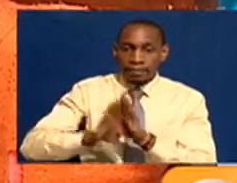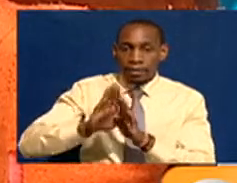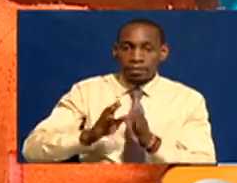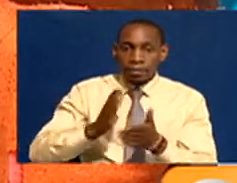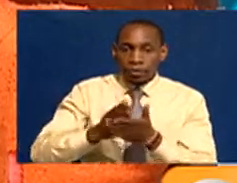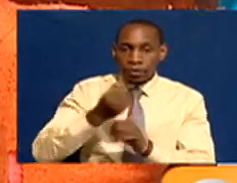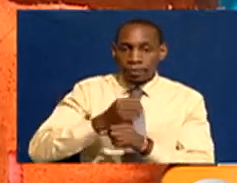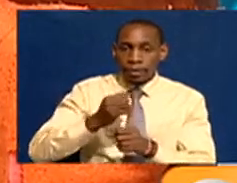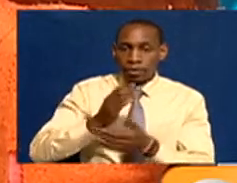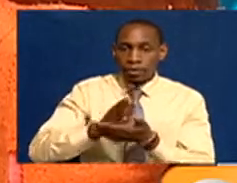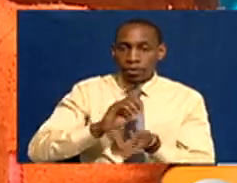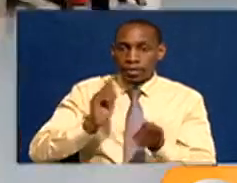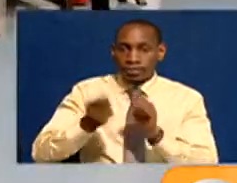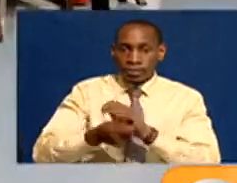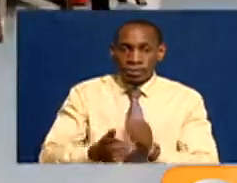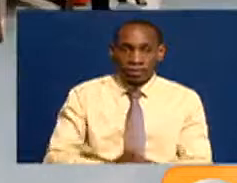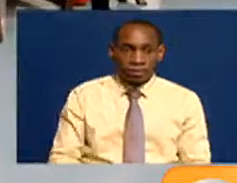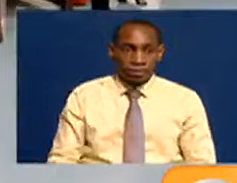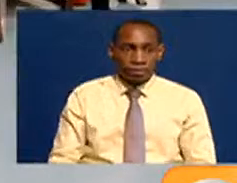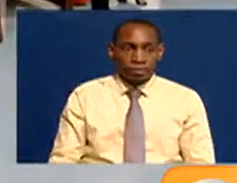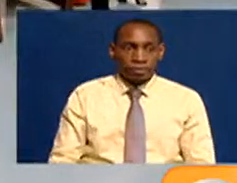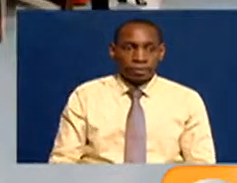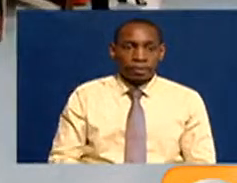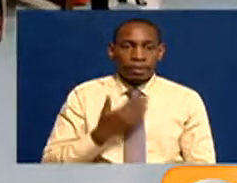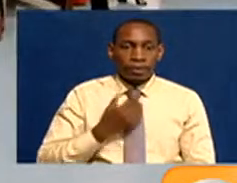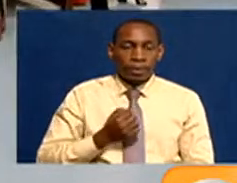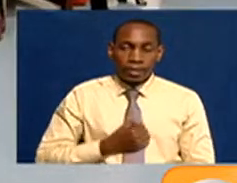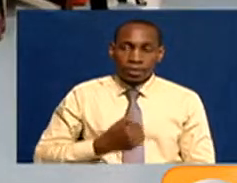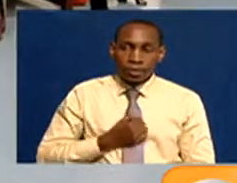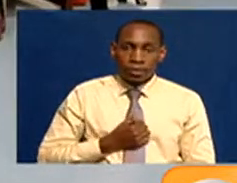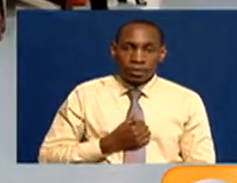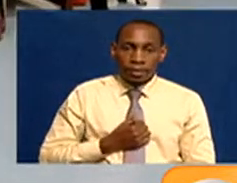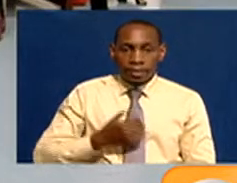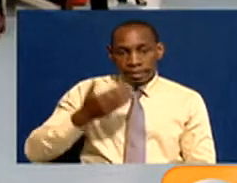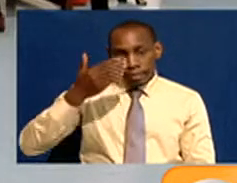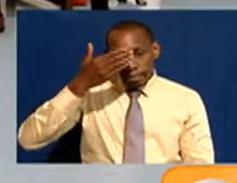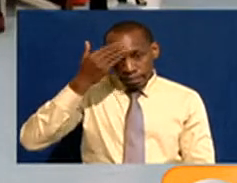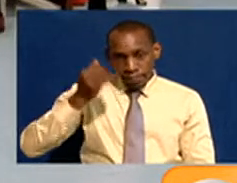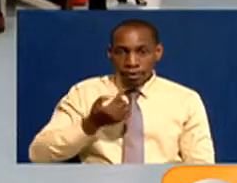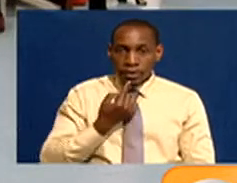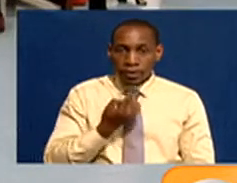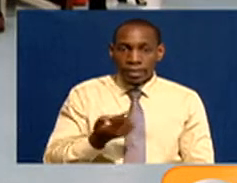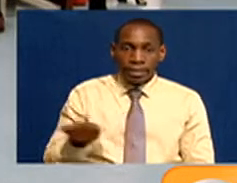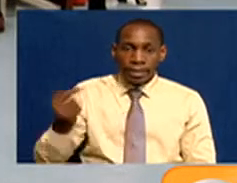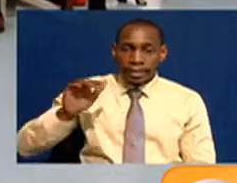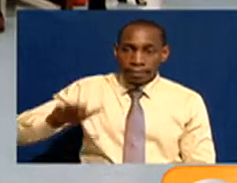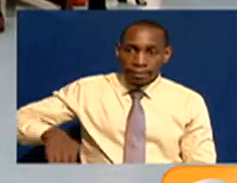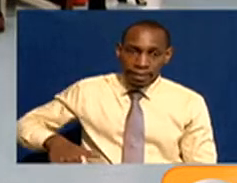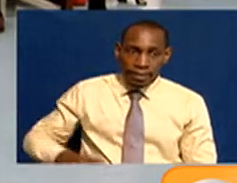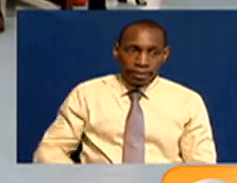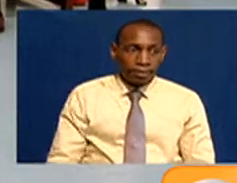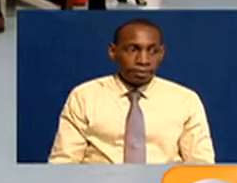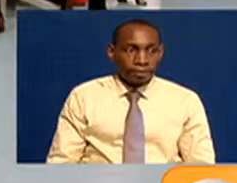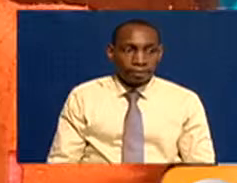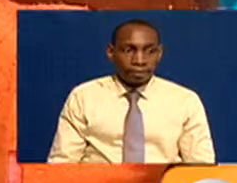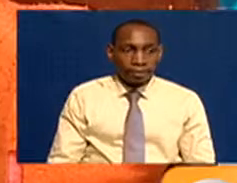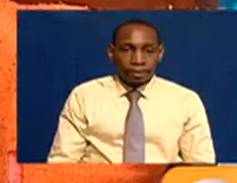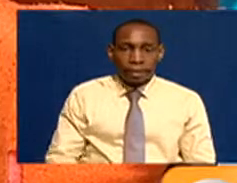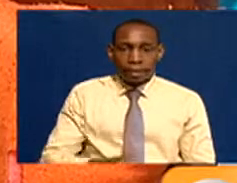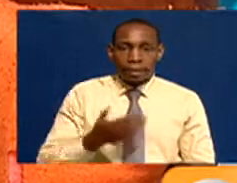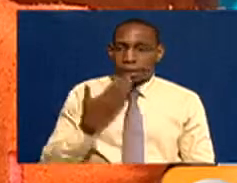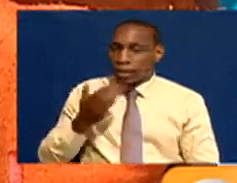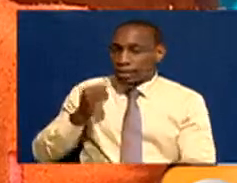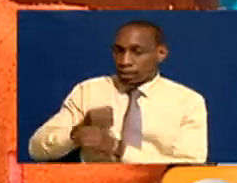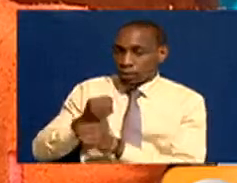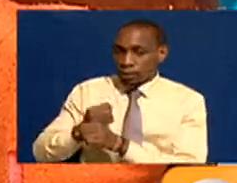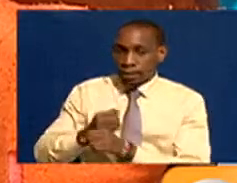truly transformative. Absolutely. I want to apologize because I forgot to tell you this, that I came late. And you said you were working. Yes,